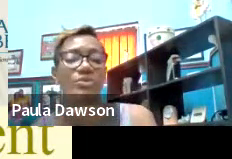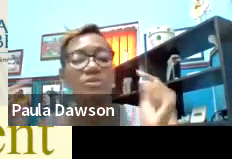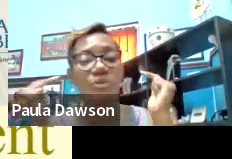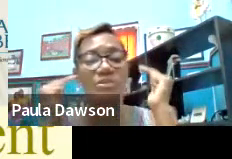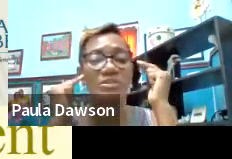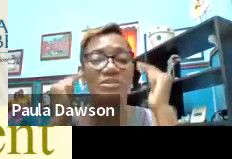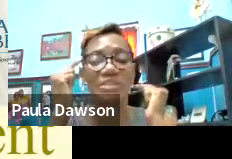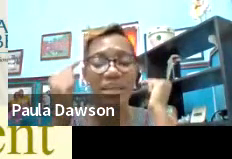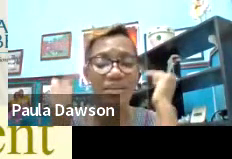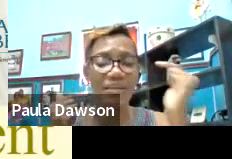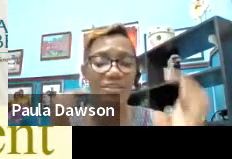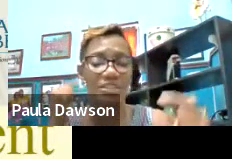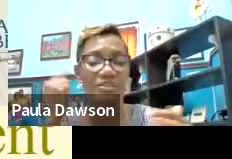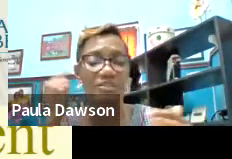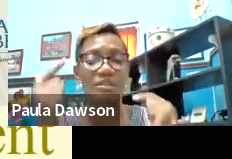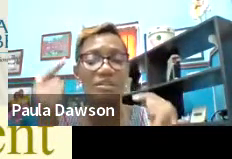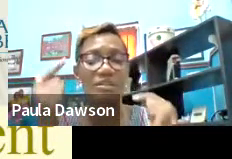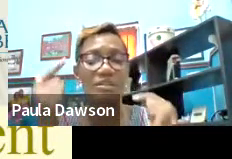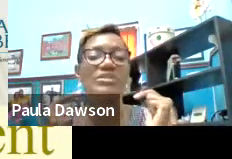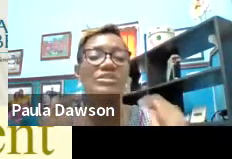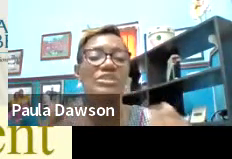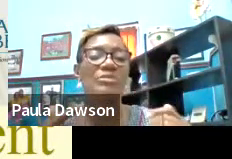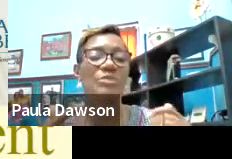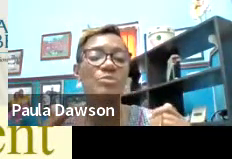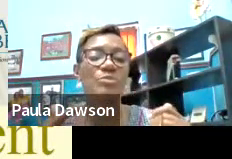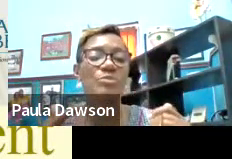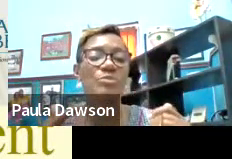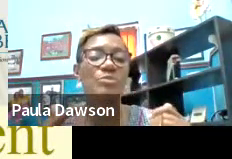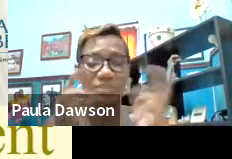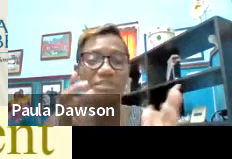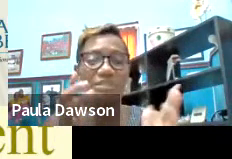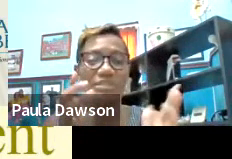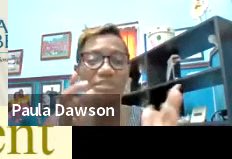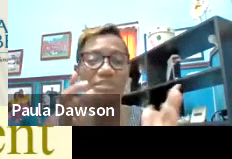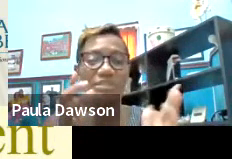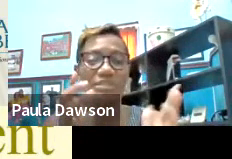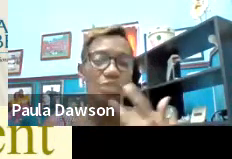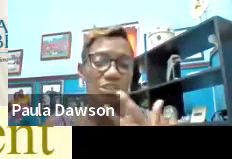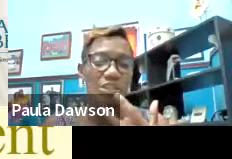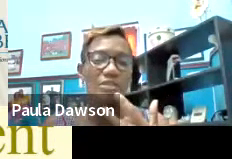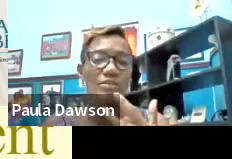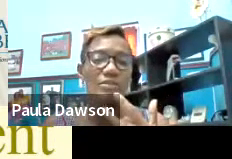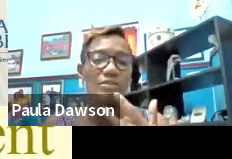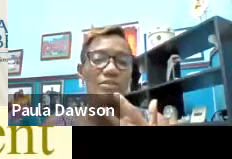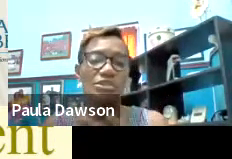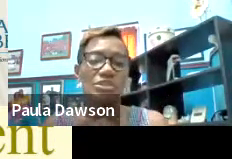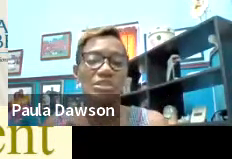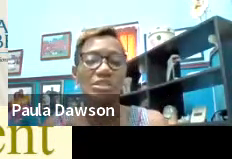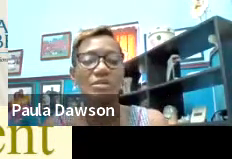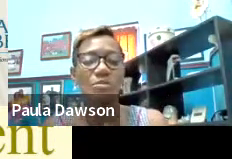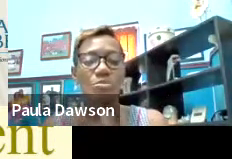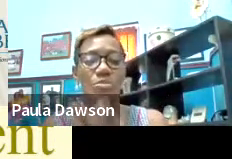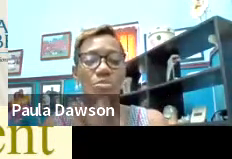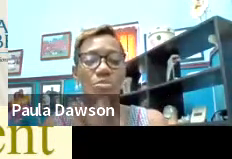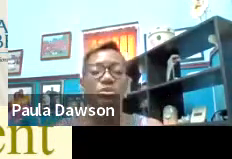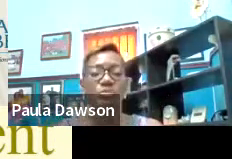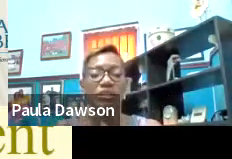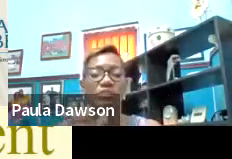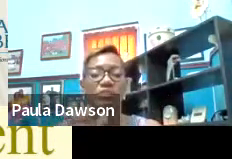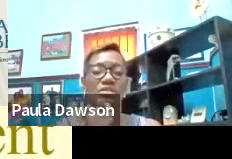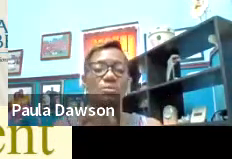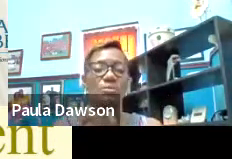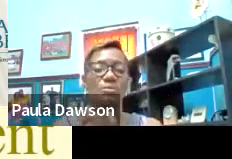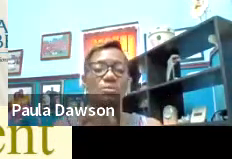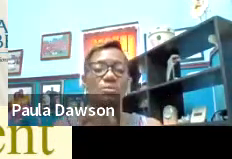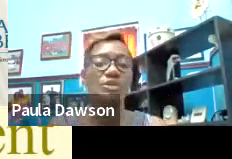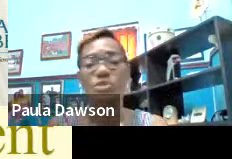we can do. And of course, there's psychological things. So it's a team approach. The physical measures, stretching, positioning, make sure you put the